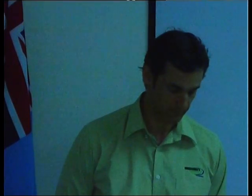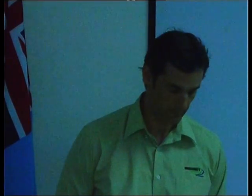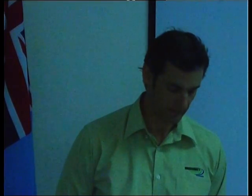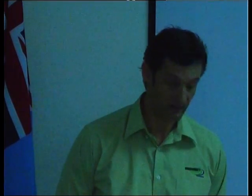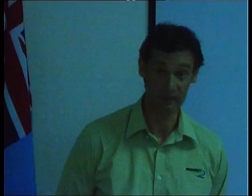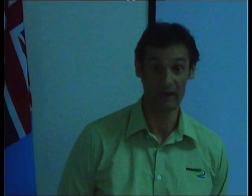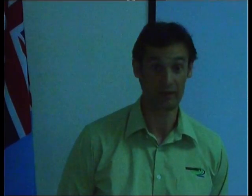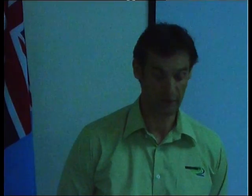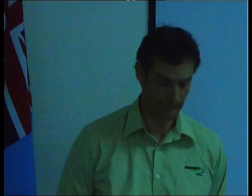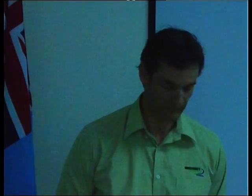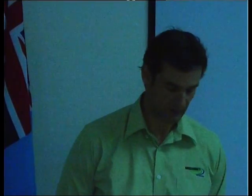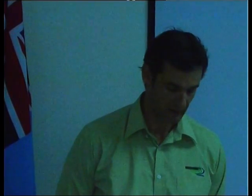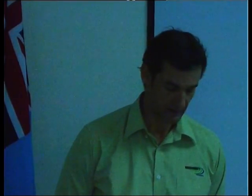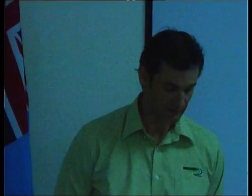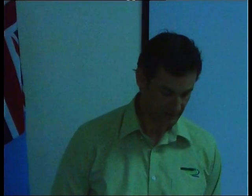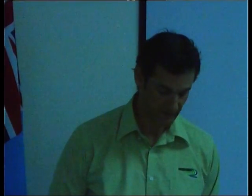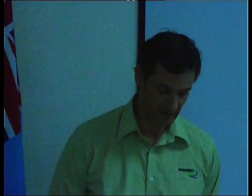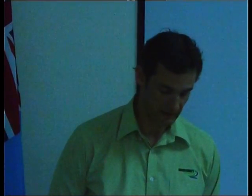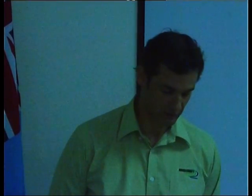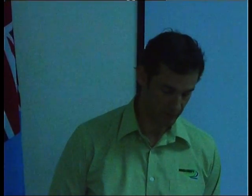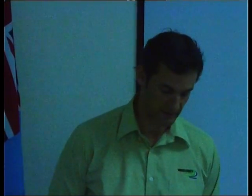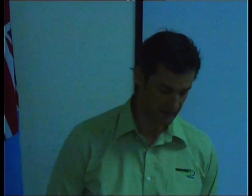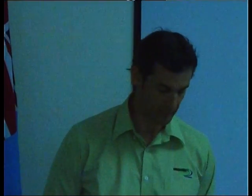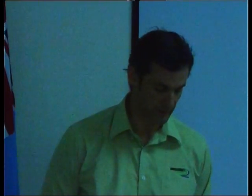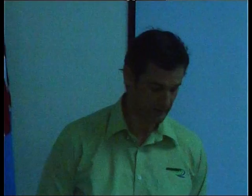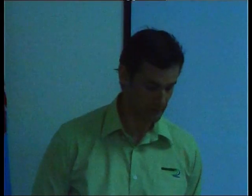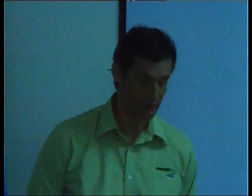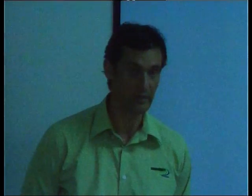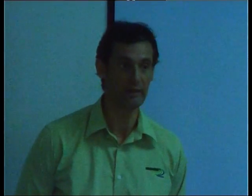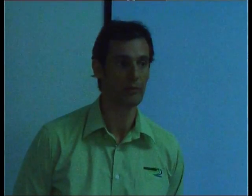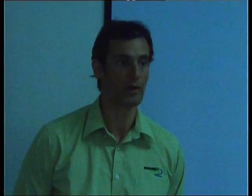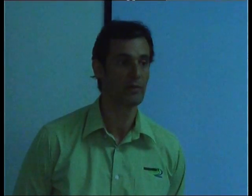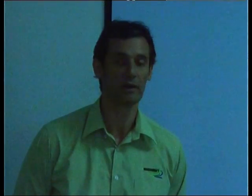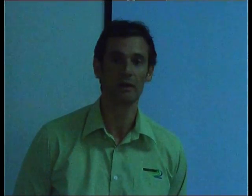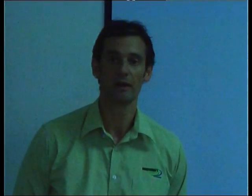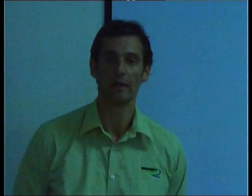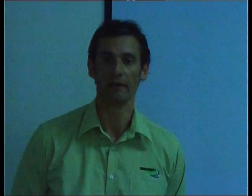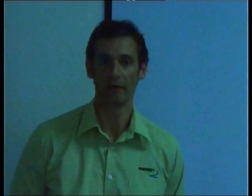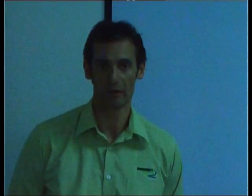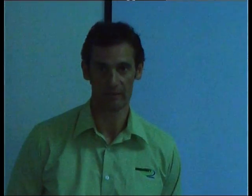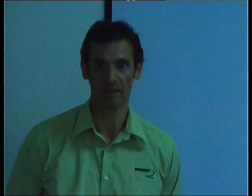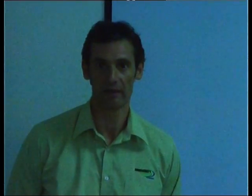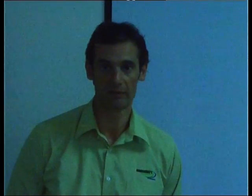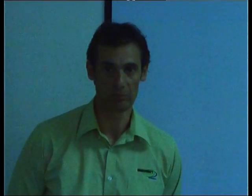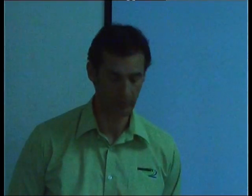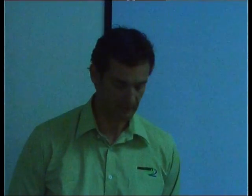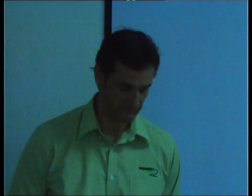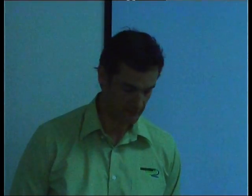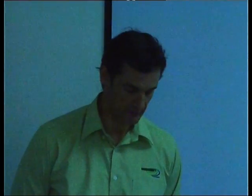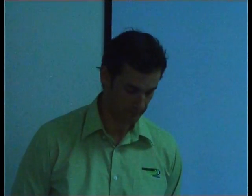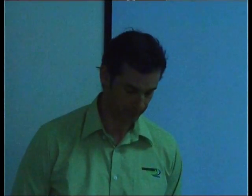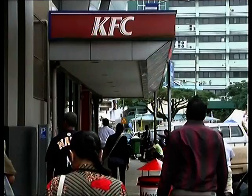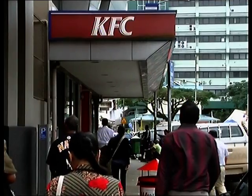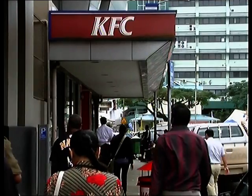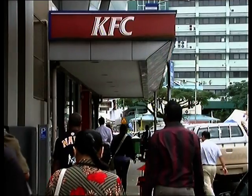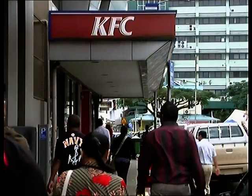Fiji. This is nothing new. The certificate assures us that the product has been treated appropriately and the items are safe to be brought into